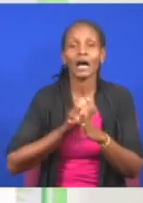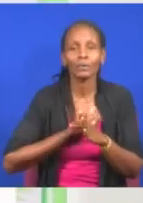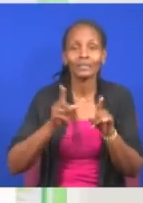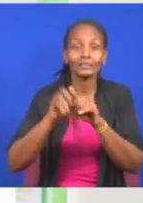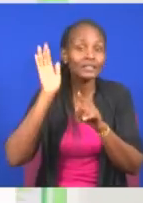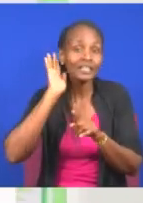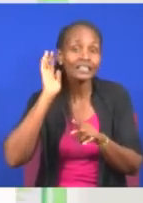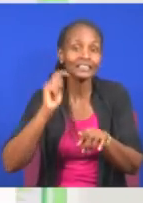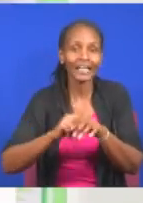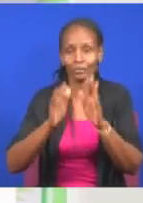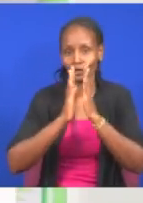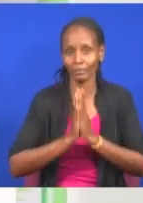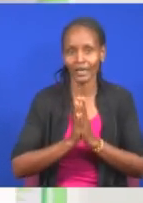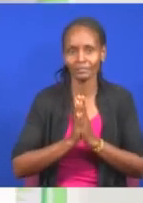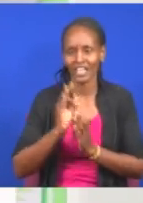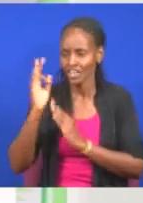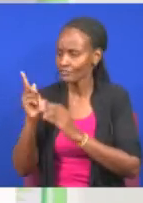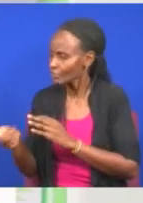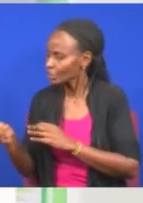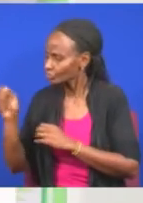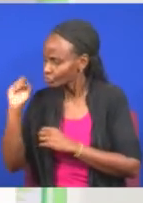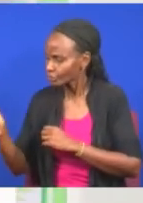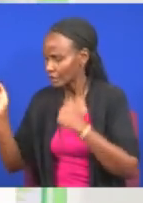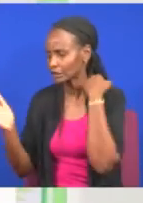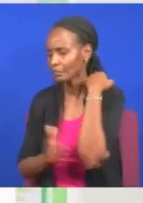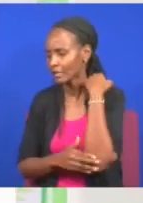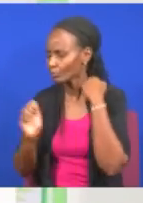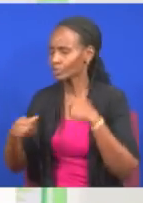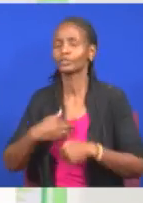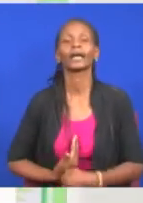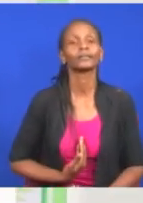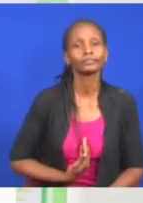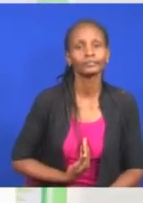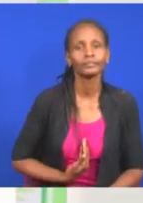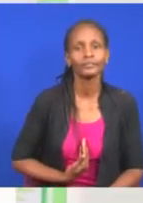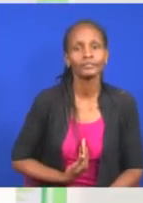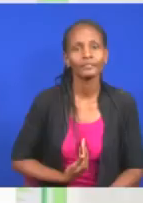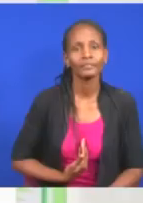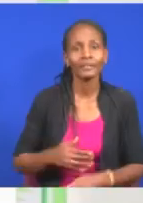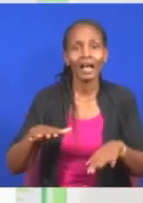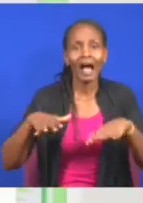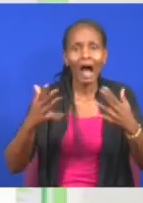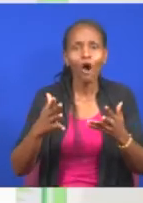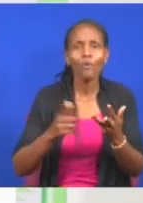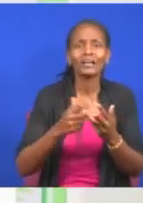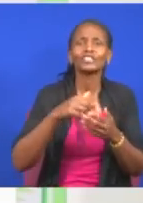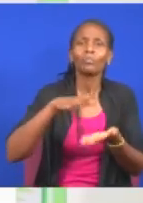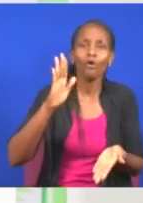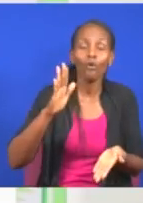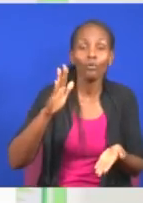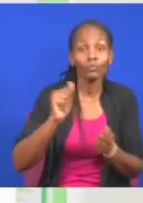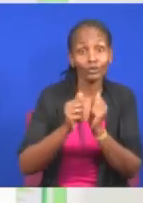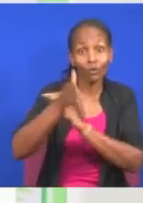pray. Now, if the bad judge can get tired, how much more would God, who loves